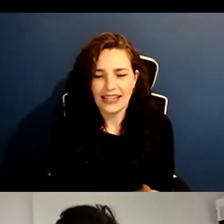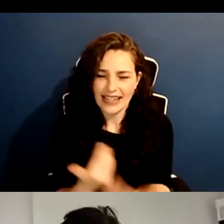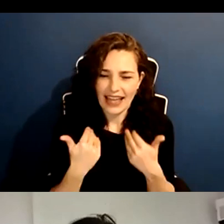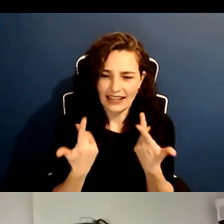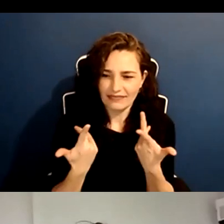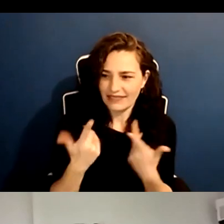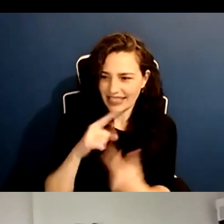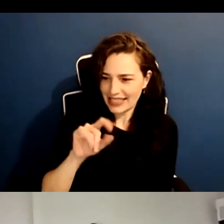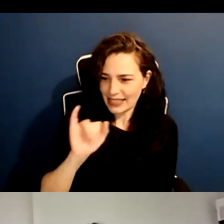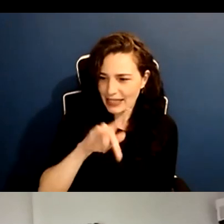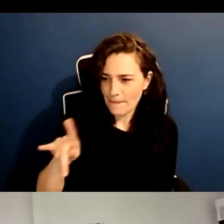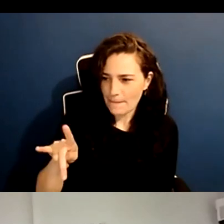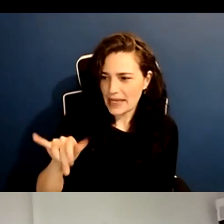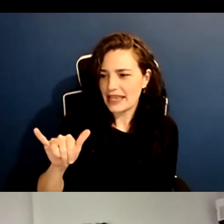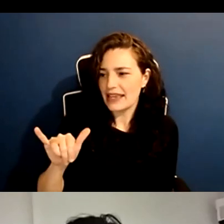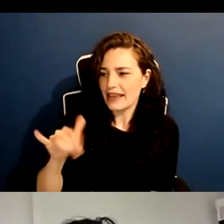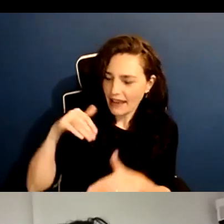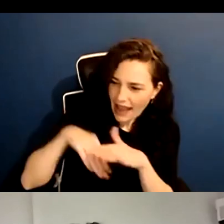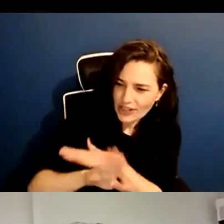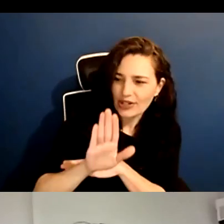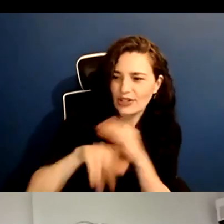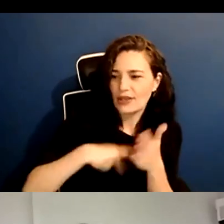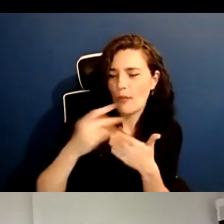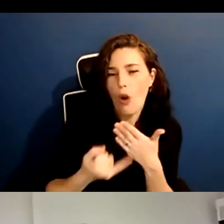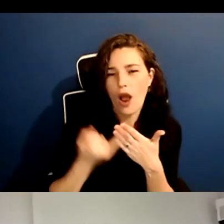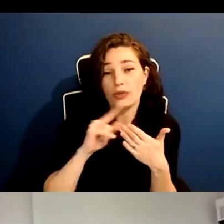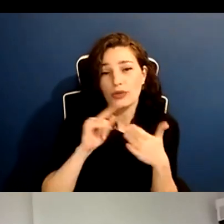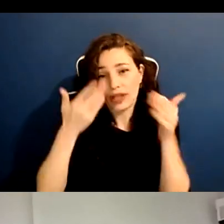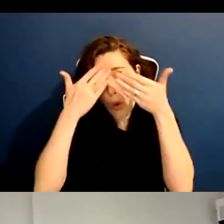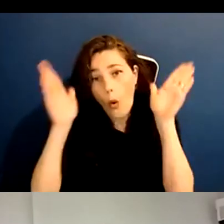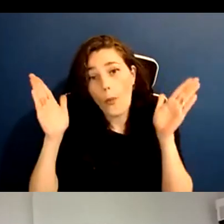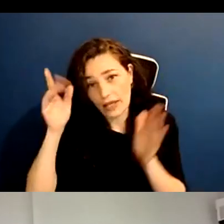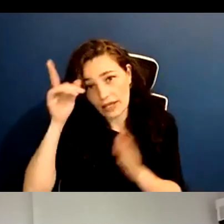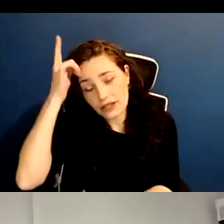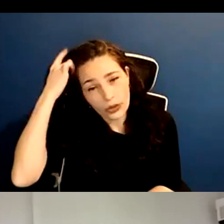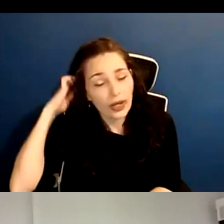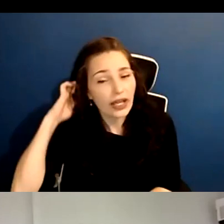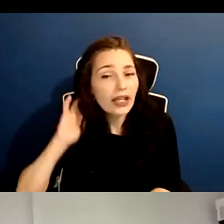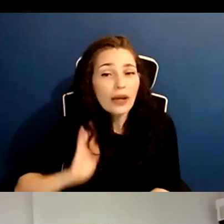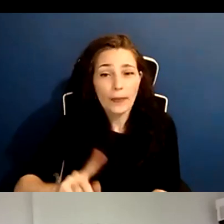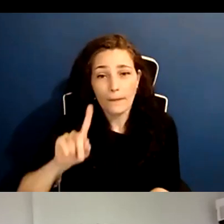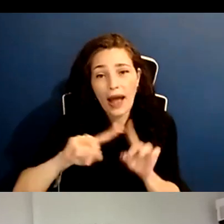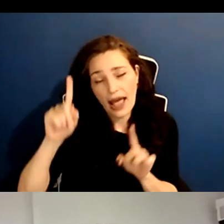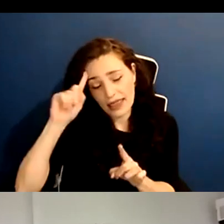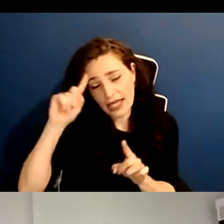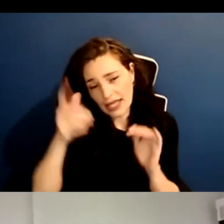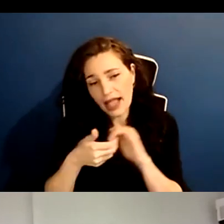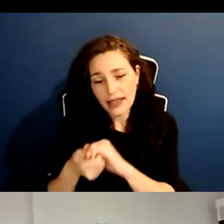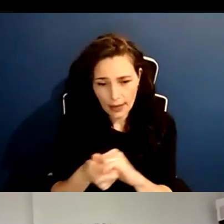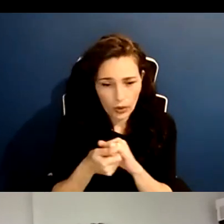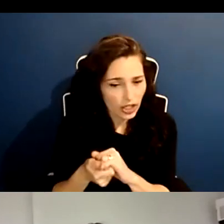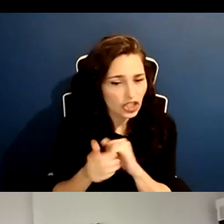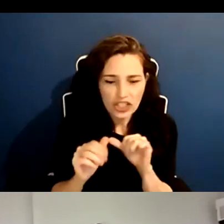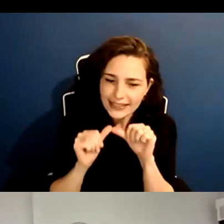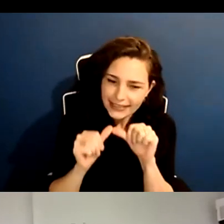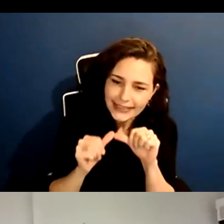into, you know, this project and be so open to it. But I think that collaboration is just continues